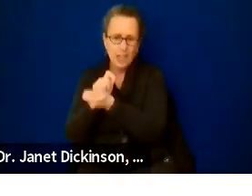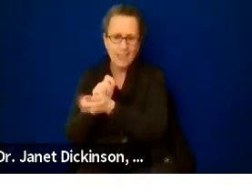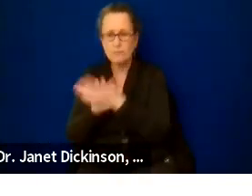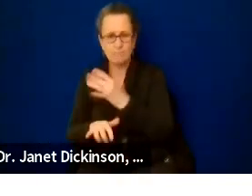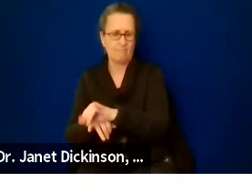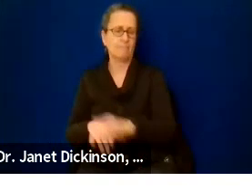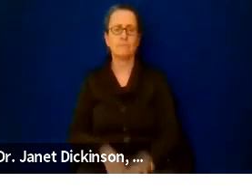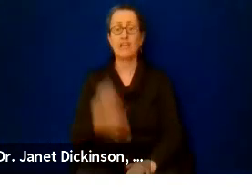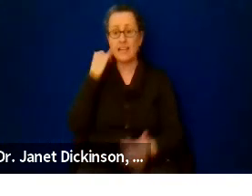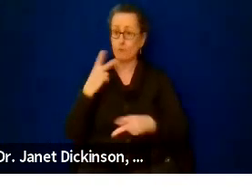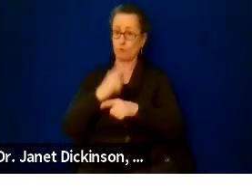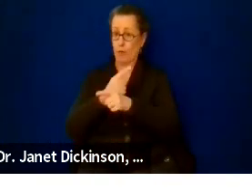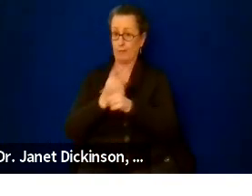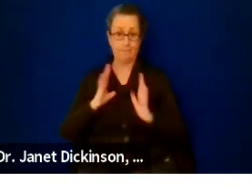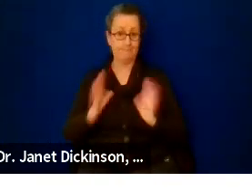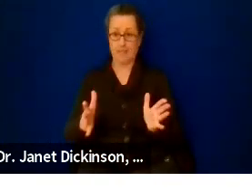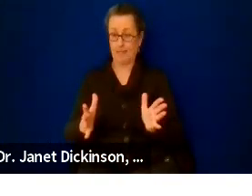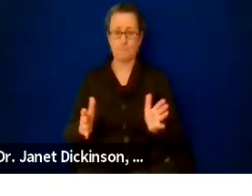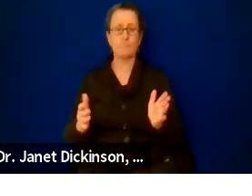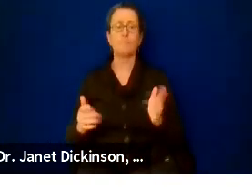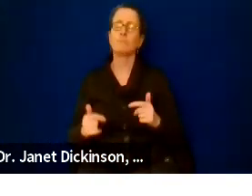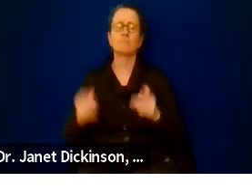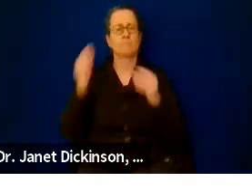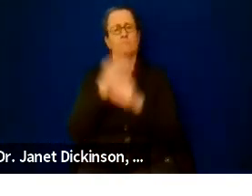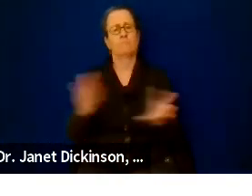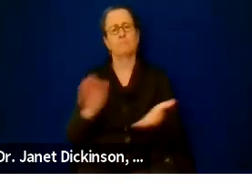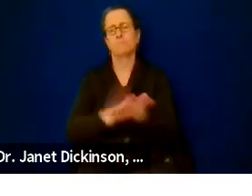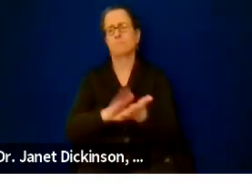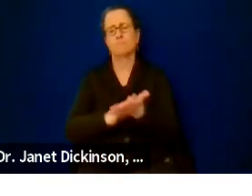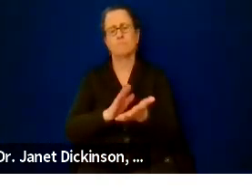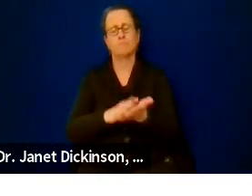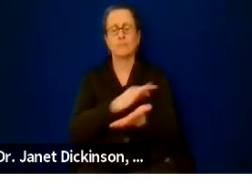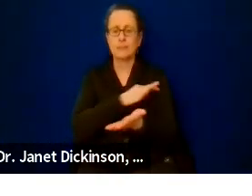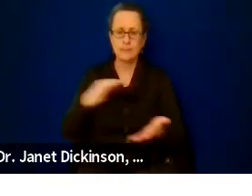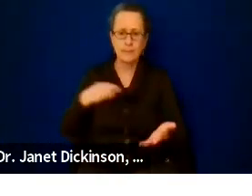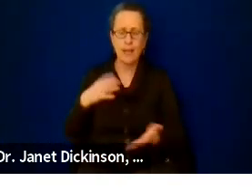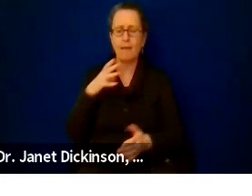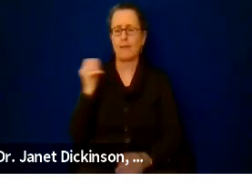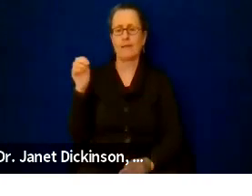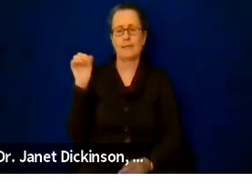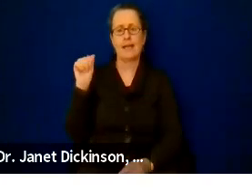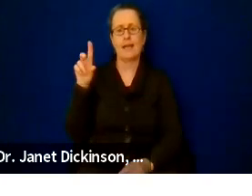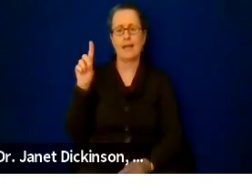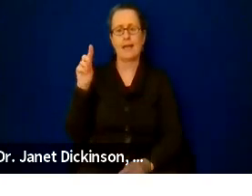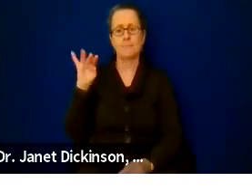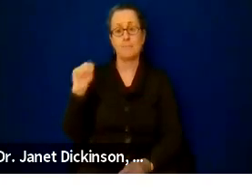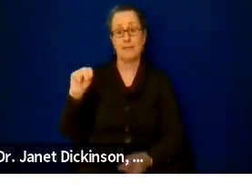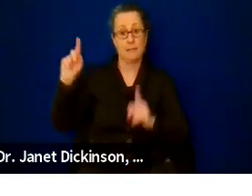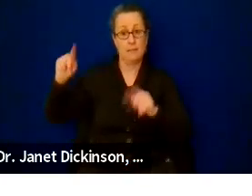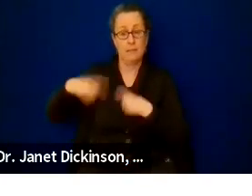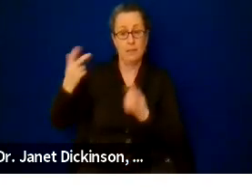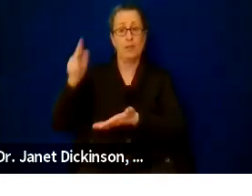enough about the administration and the staff who have worked diligently over the past 3 weeks to iron out all of